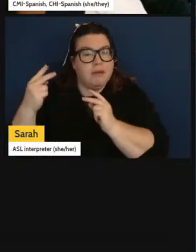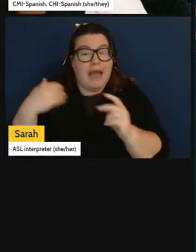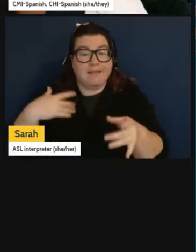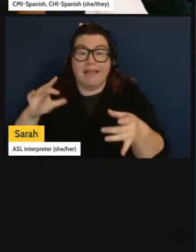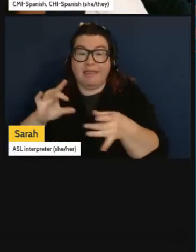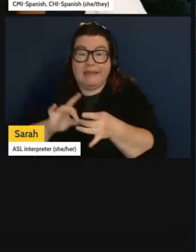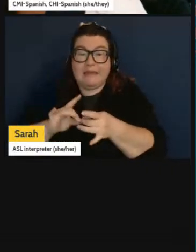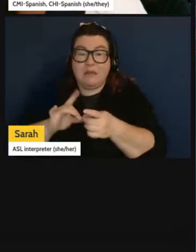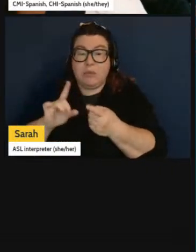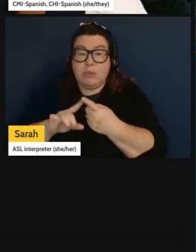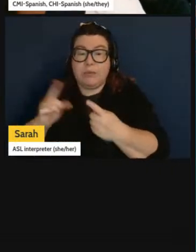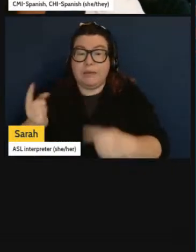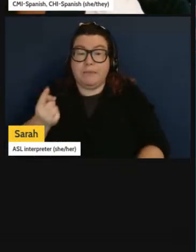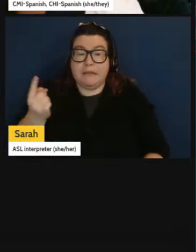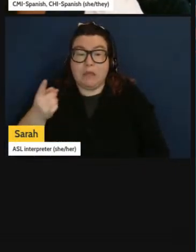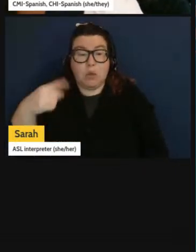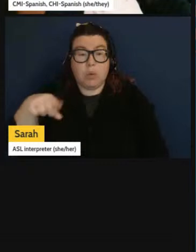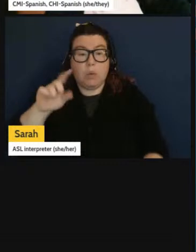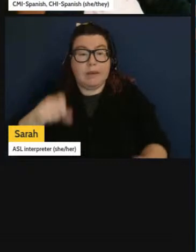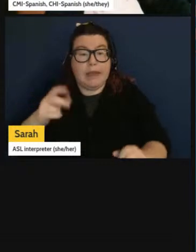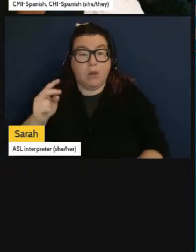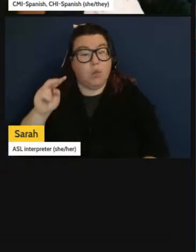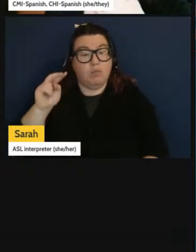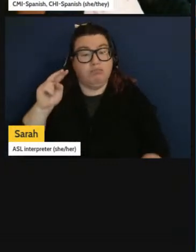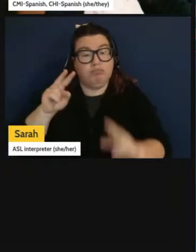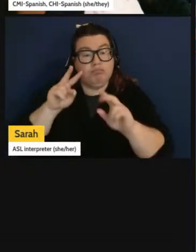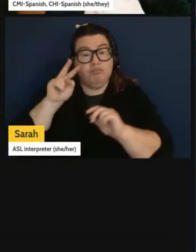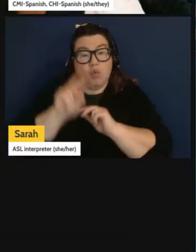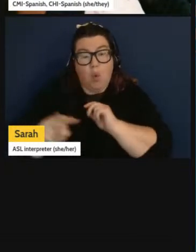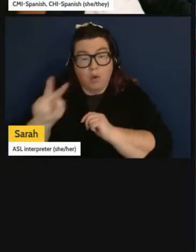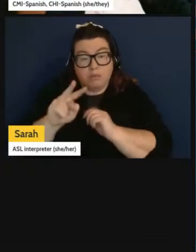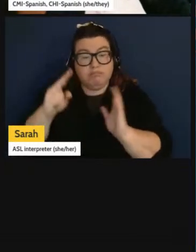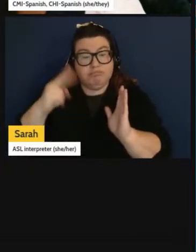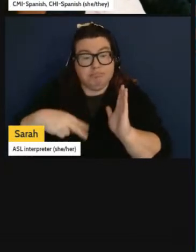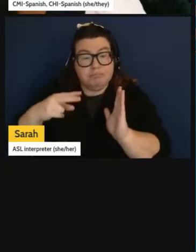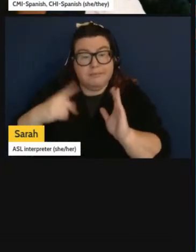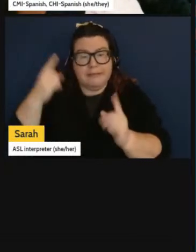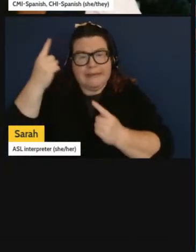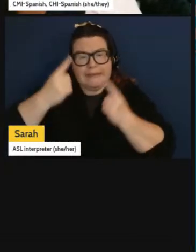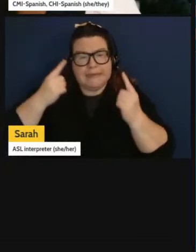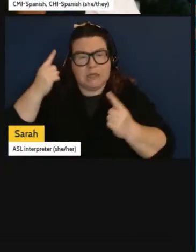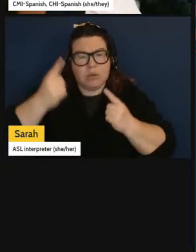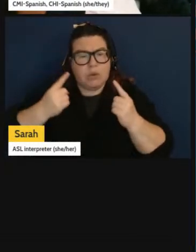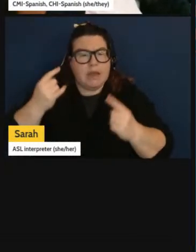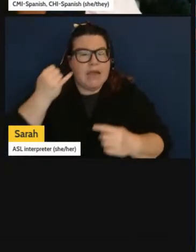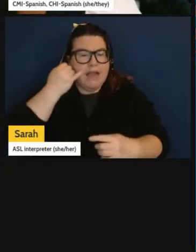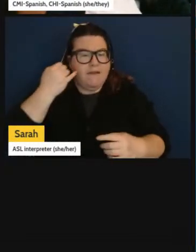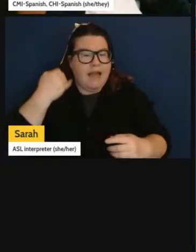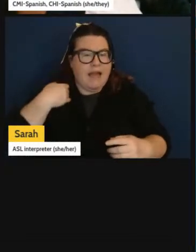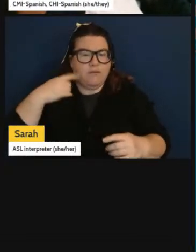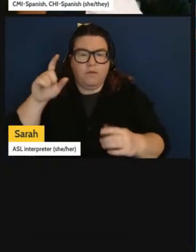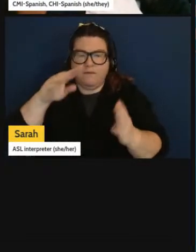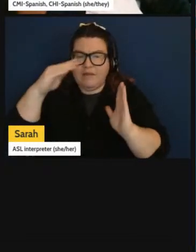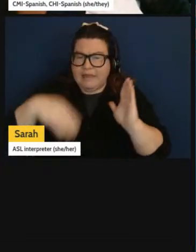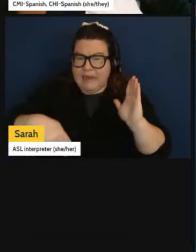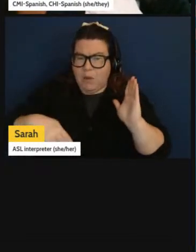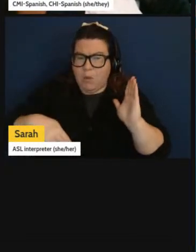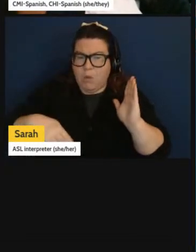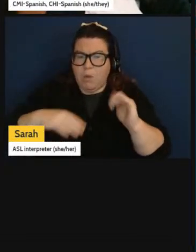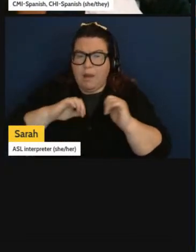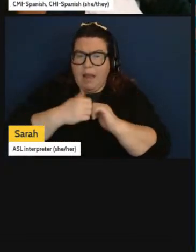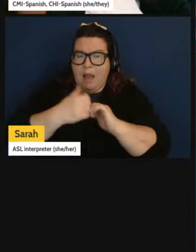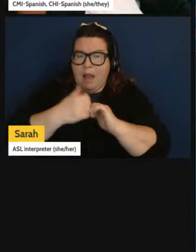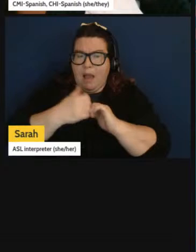to something that you can look at. And you can actually consider, okay, well, if I had to fill this out, how would I fill it